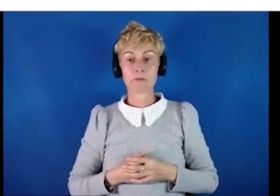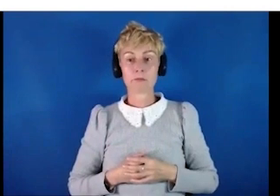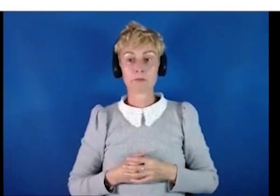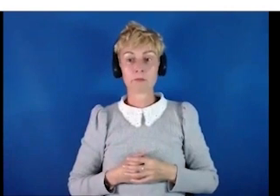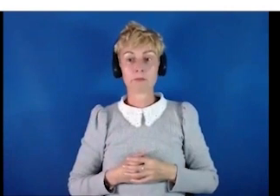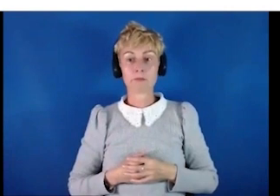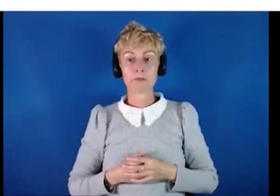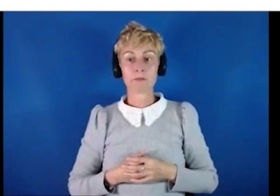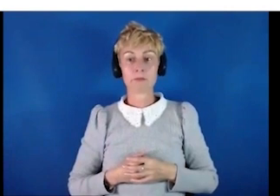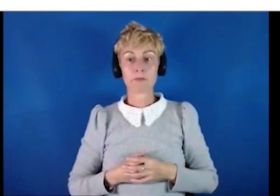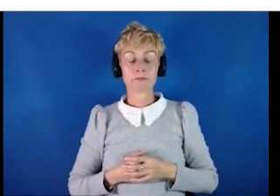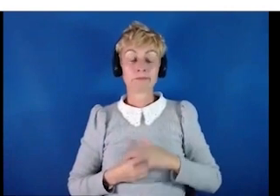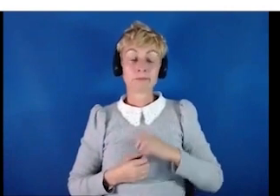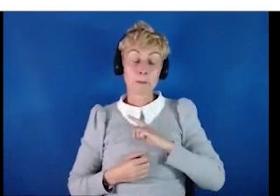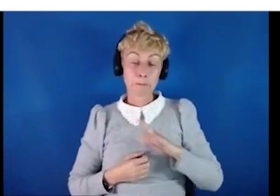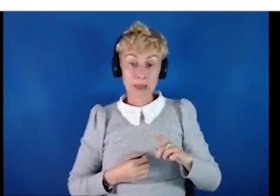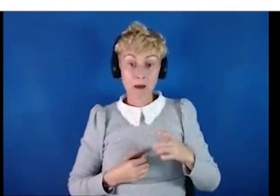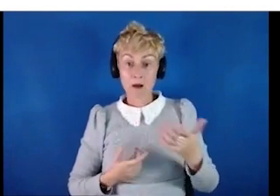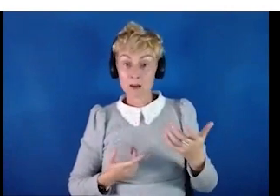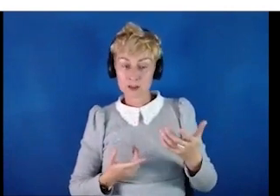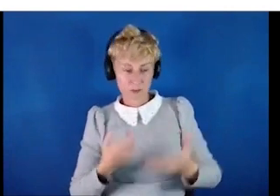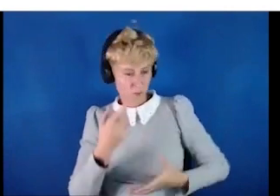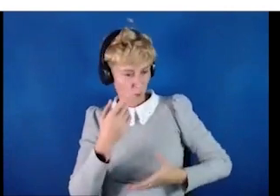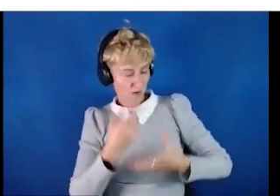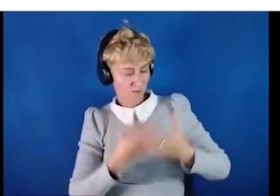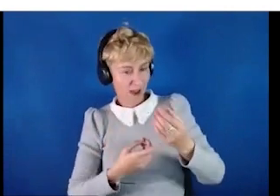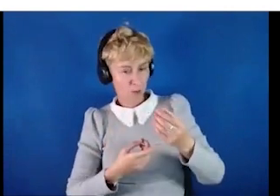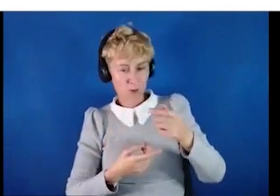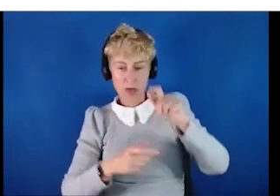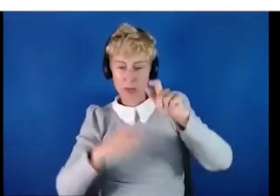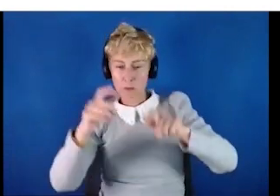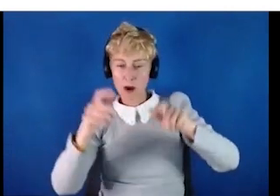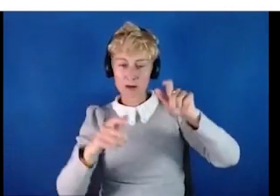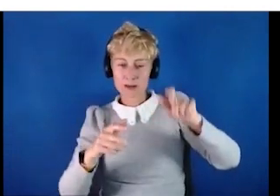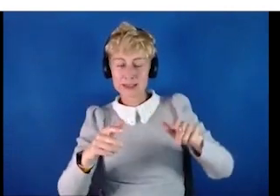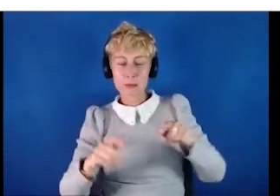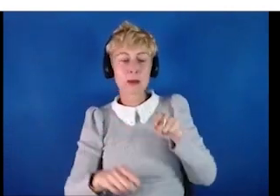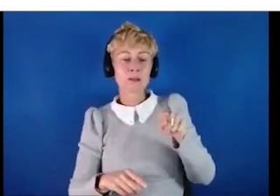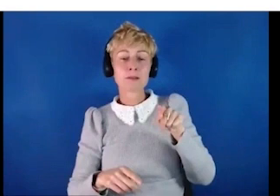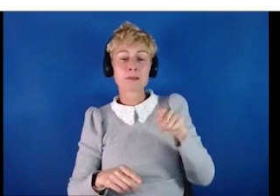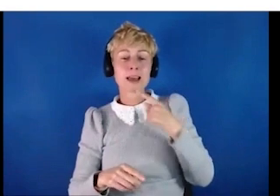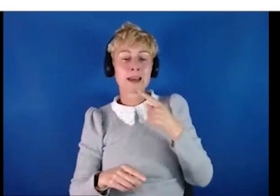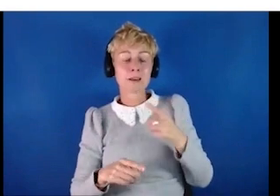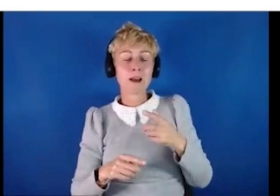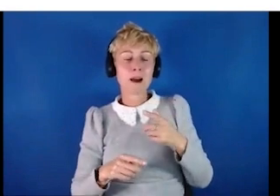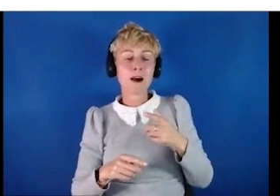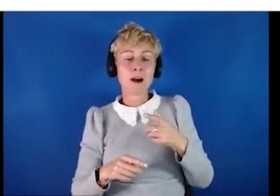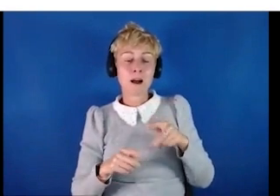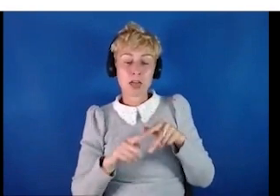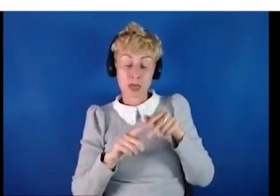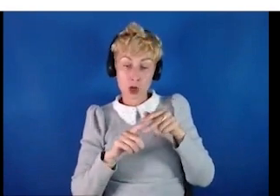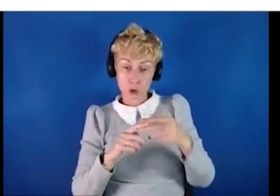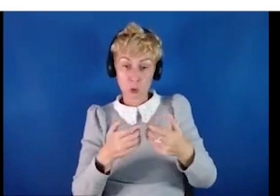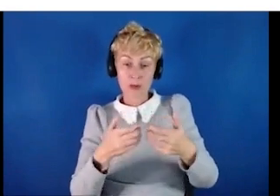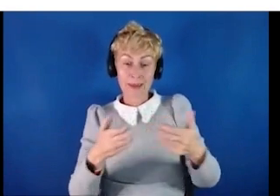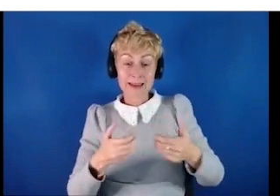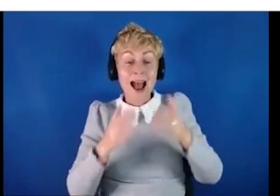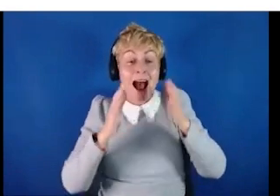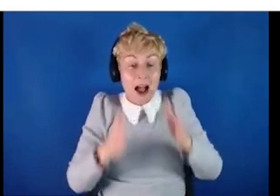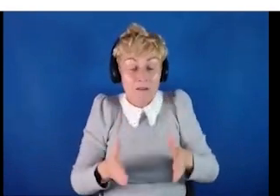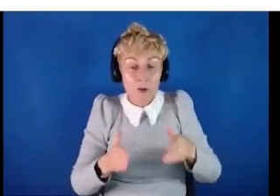because participants reminded us about the importance of making a toolkit like this really